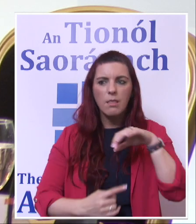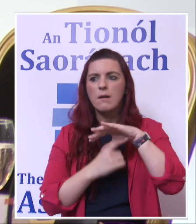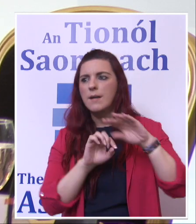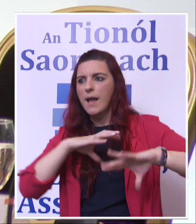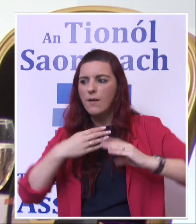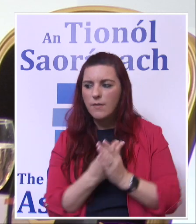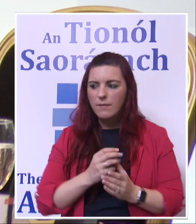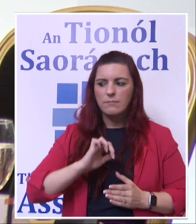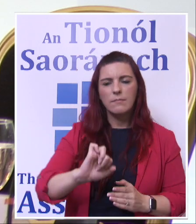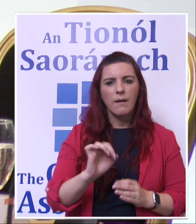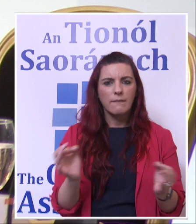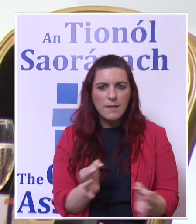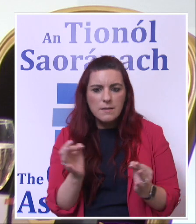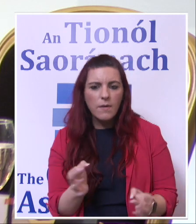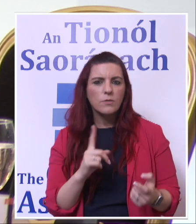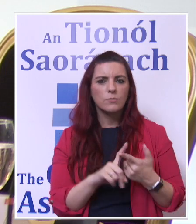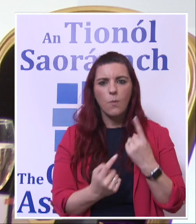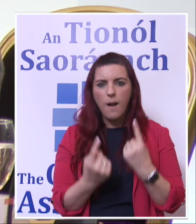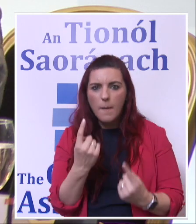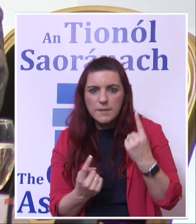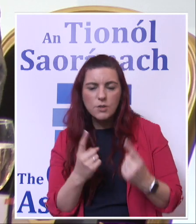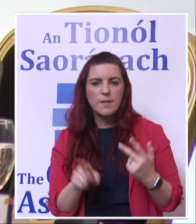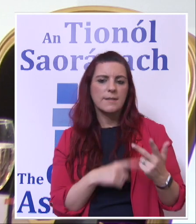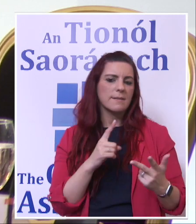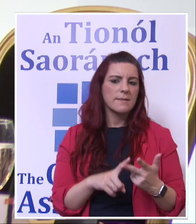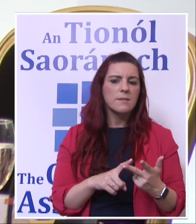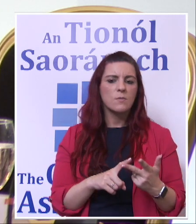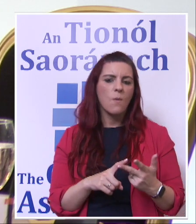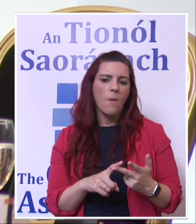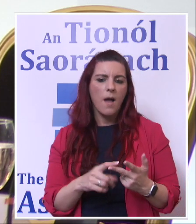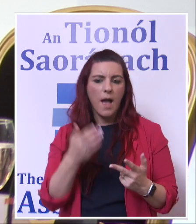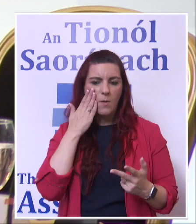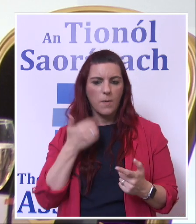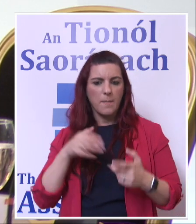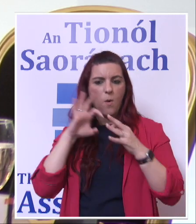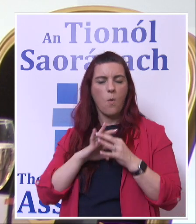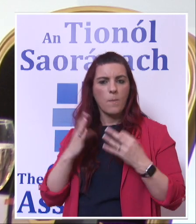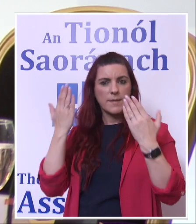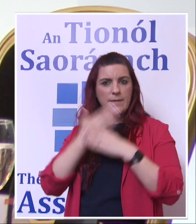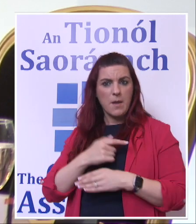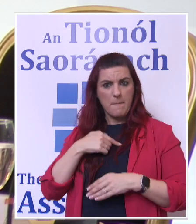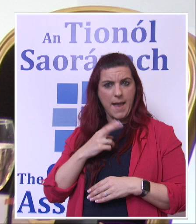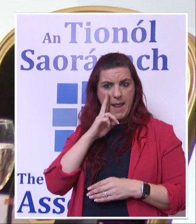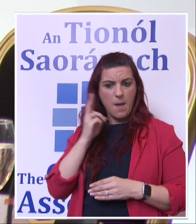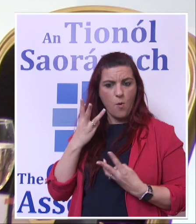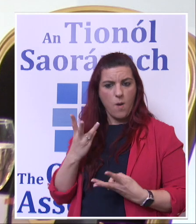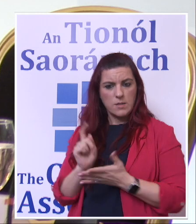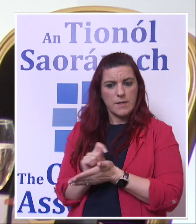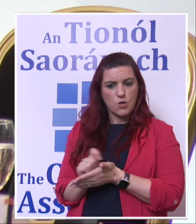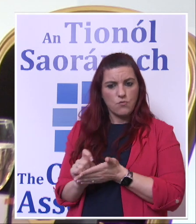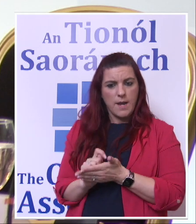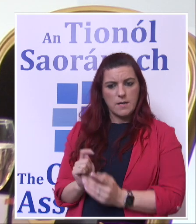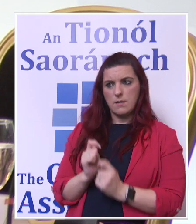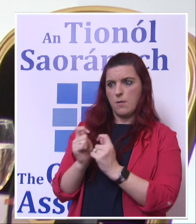book festivals to competitions. I know when I get home this evening, my neighbour wants me to write a